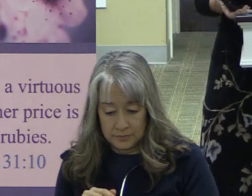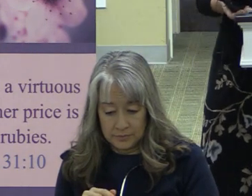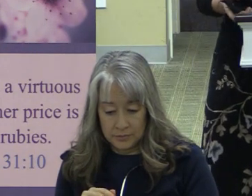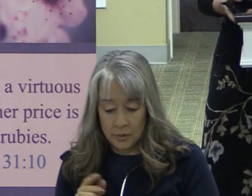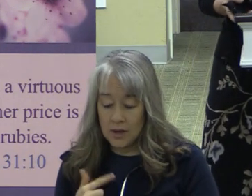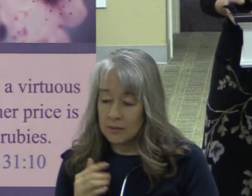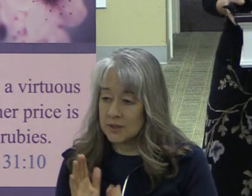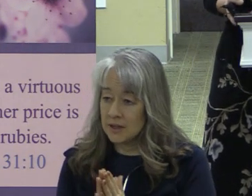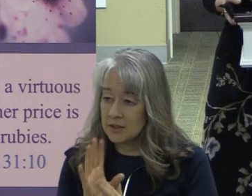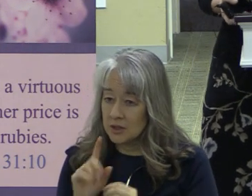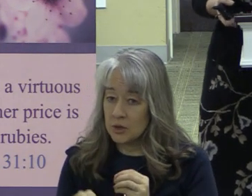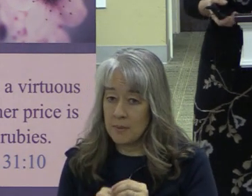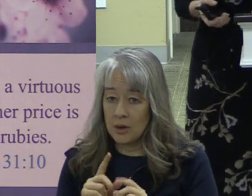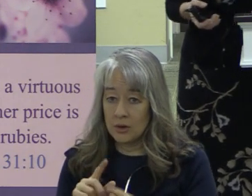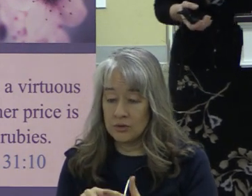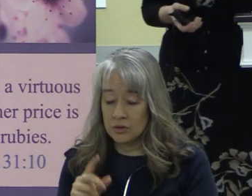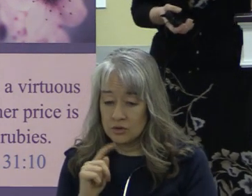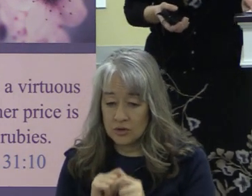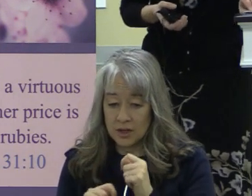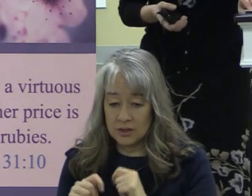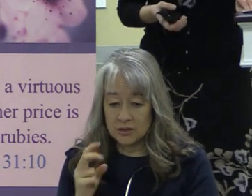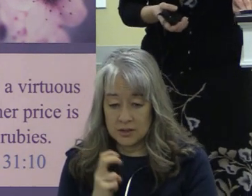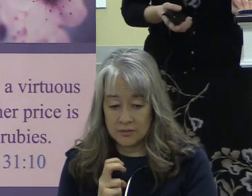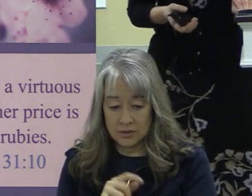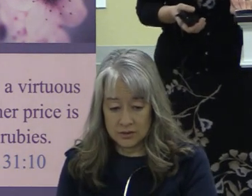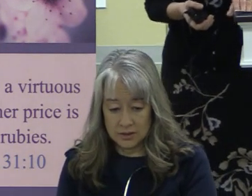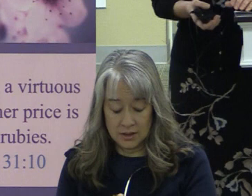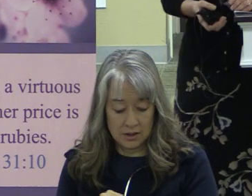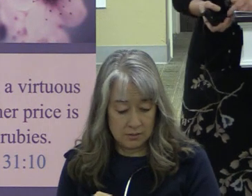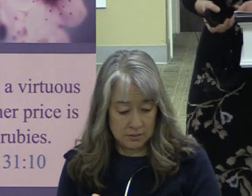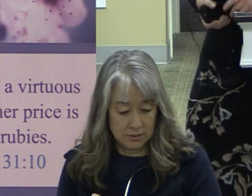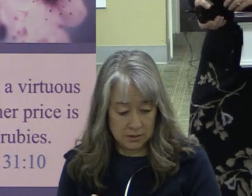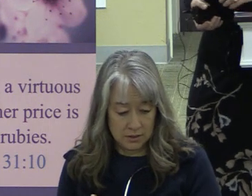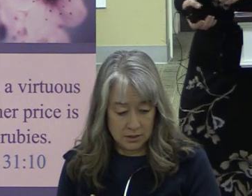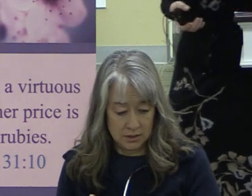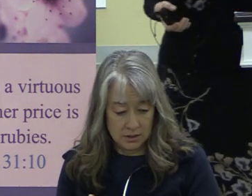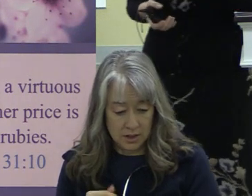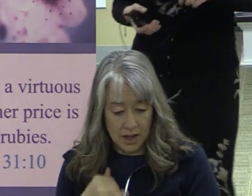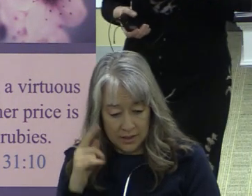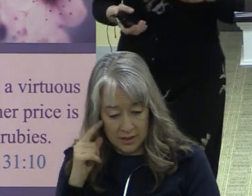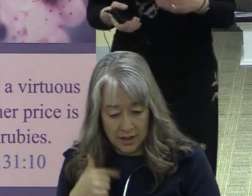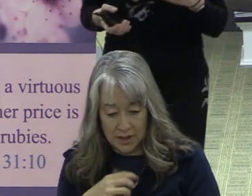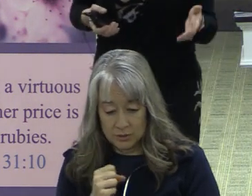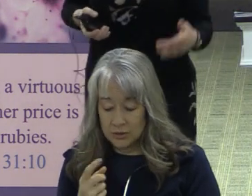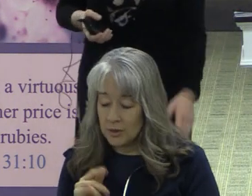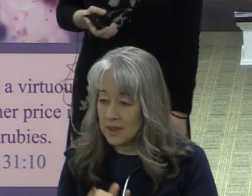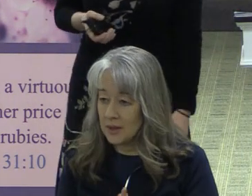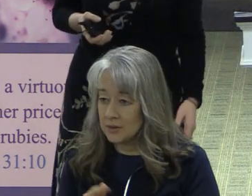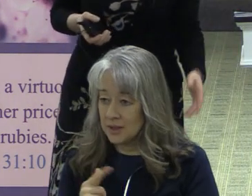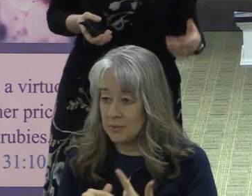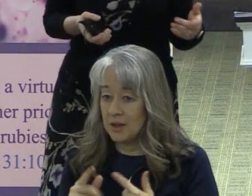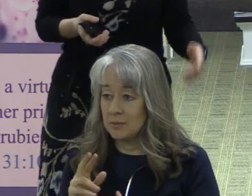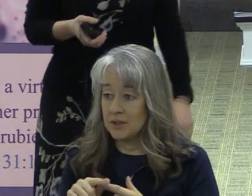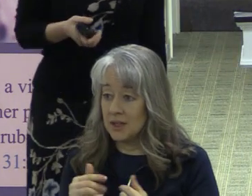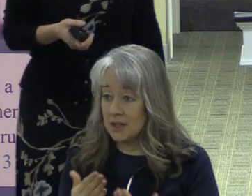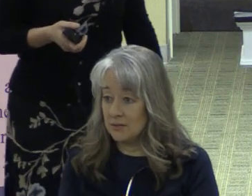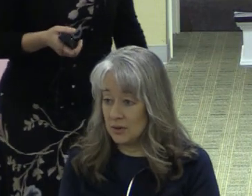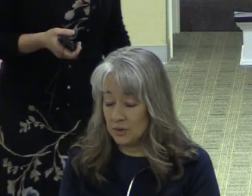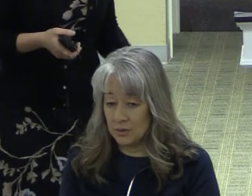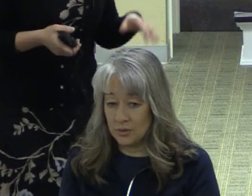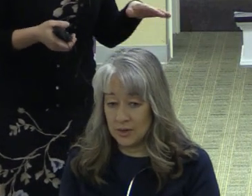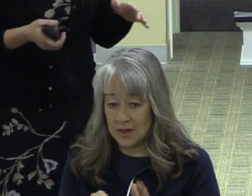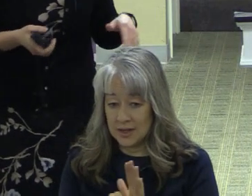So when I was asked to talk to you about going through trials and difficult times, I think I was the one that was coming up to give you